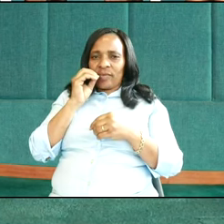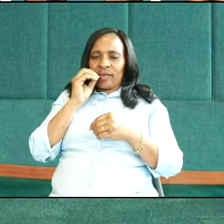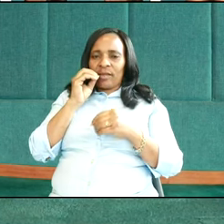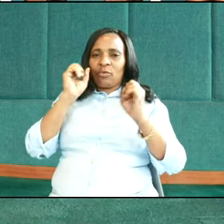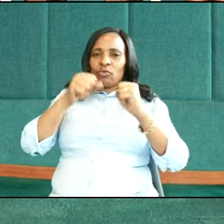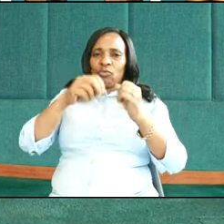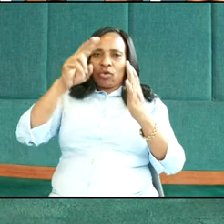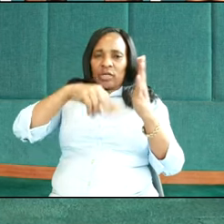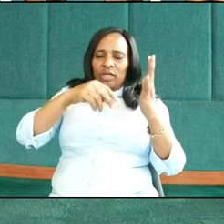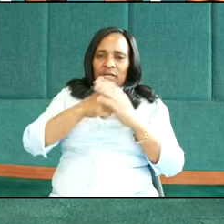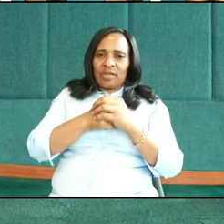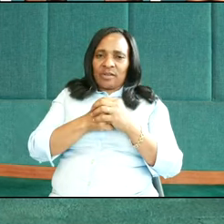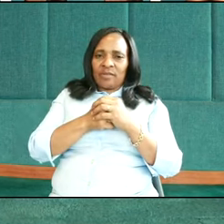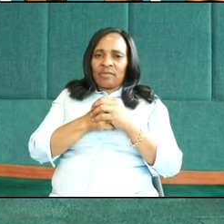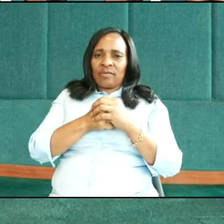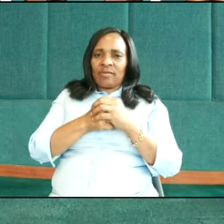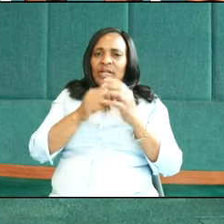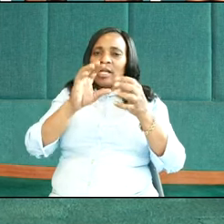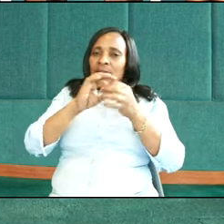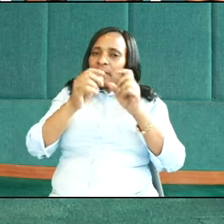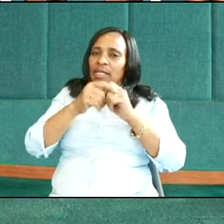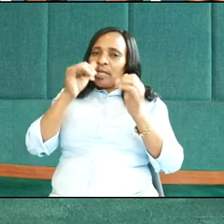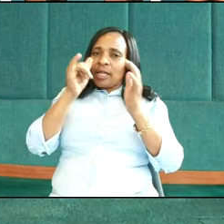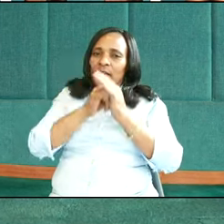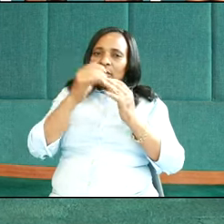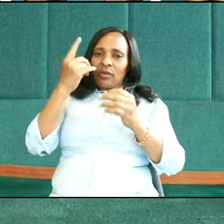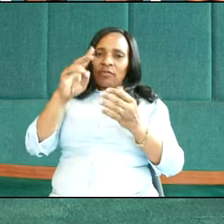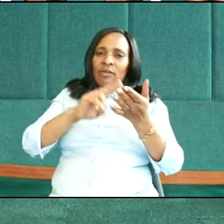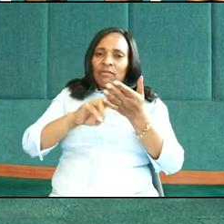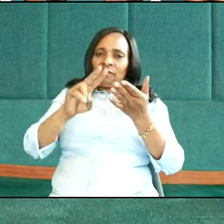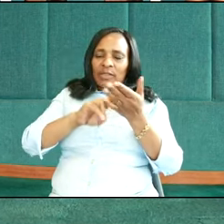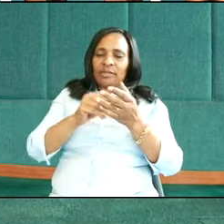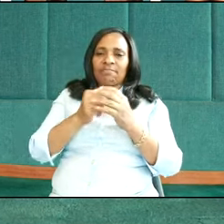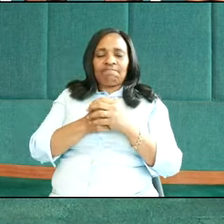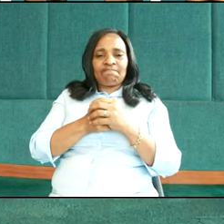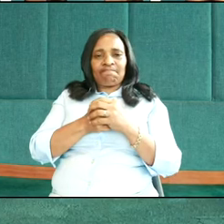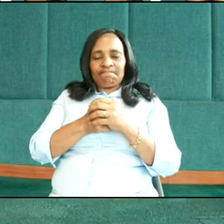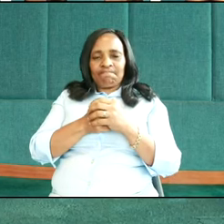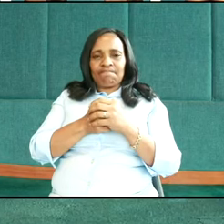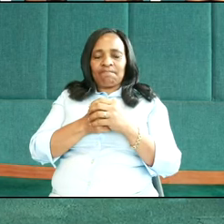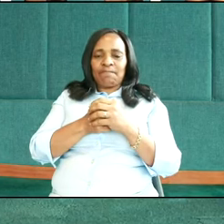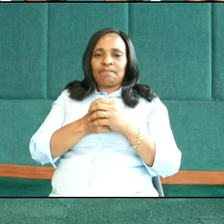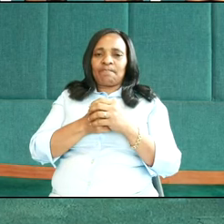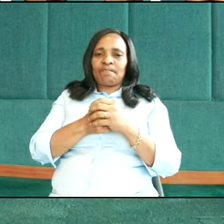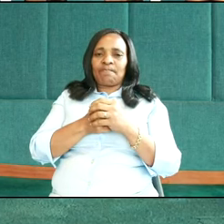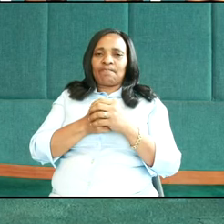flash, you know, just linking that with the key text in the flash.